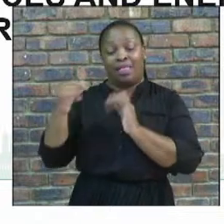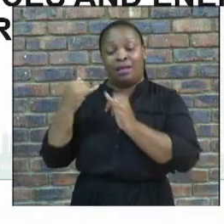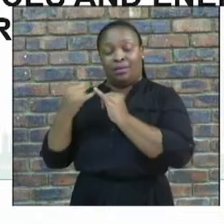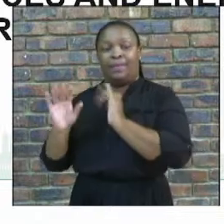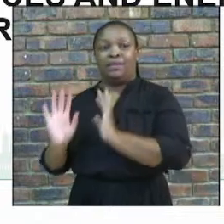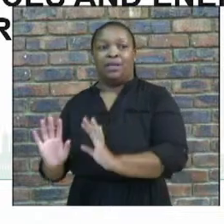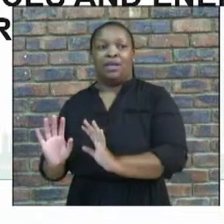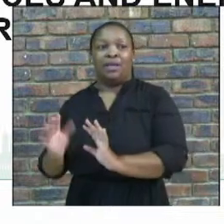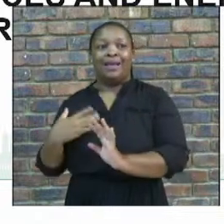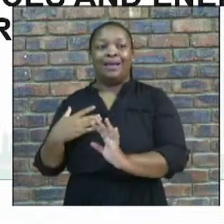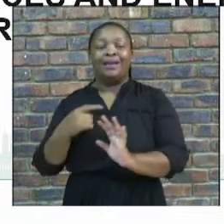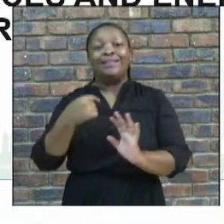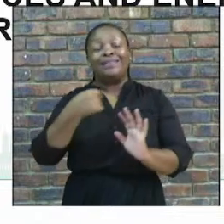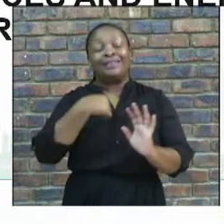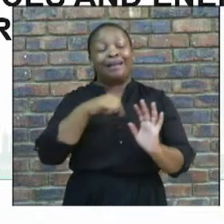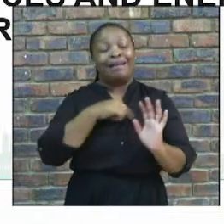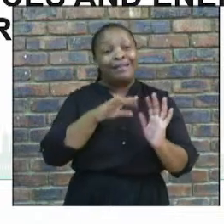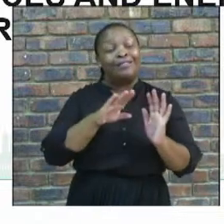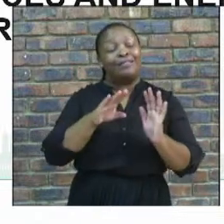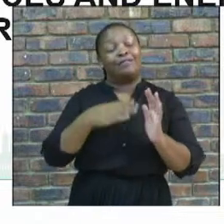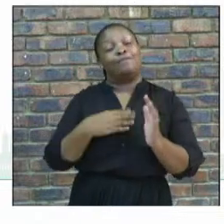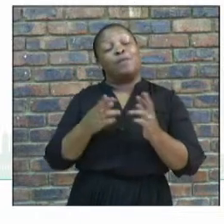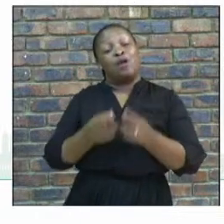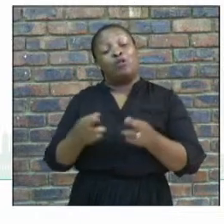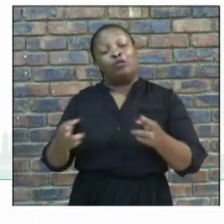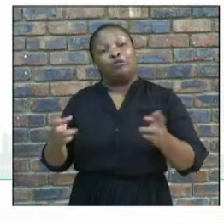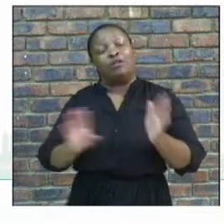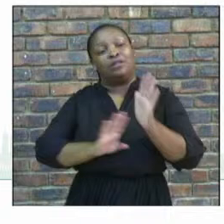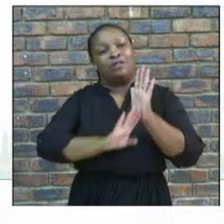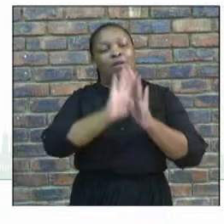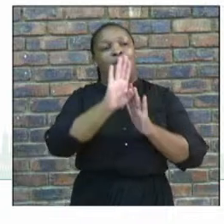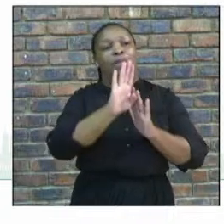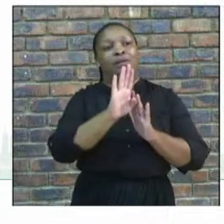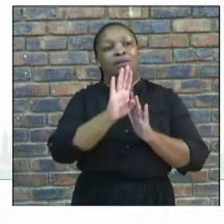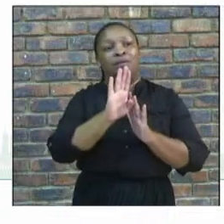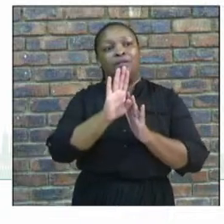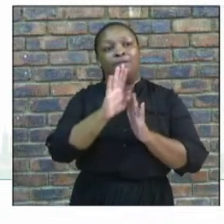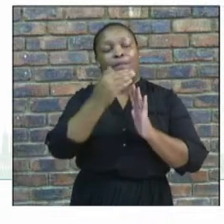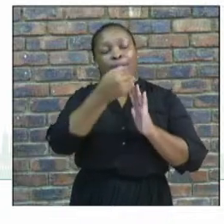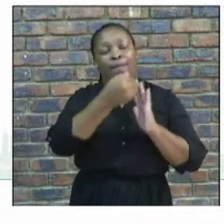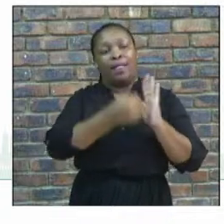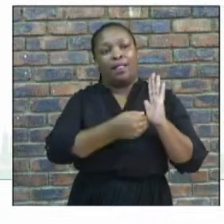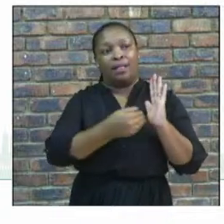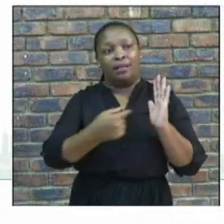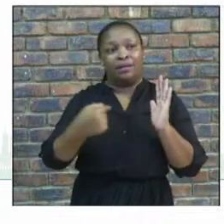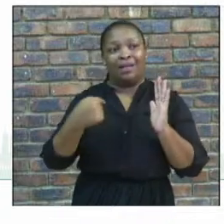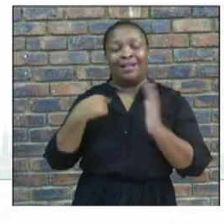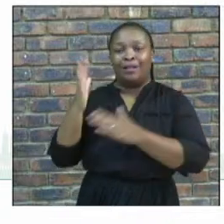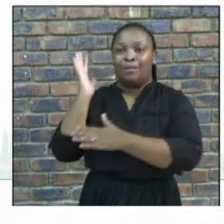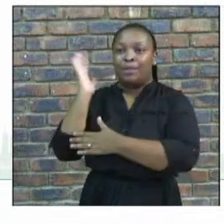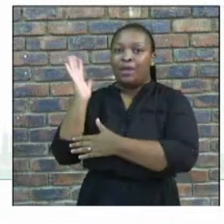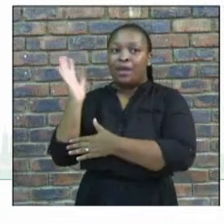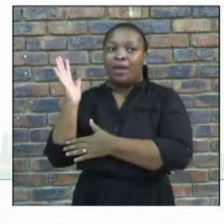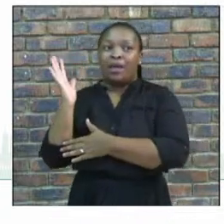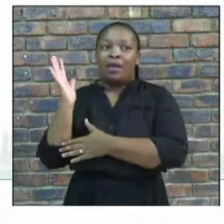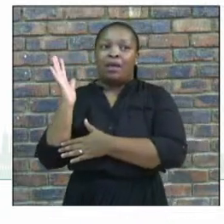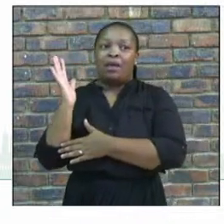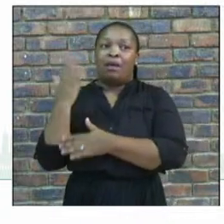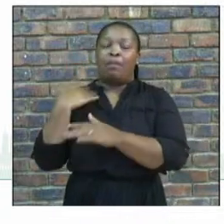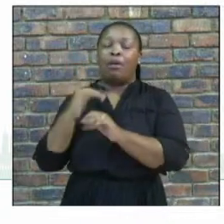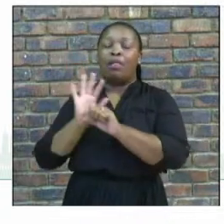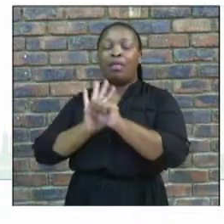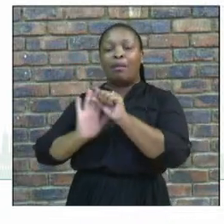act. So in terms of my presentation outline, I will talk to the background,